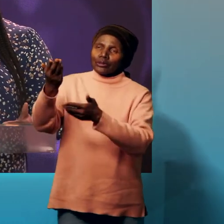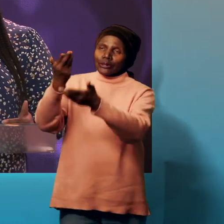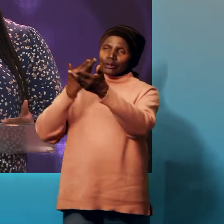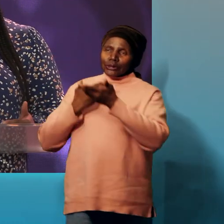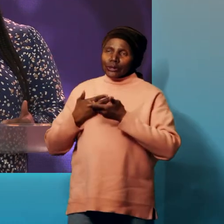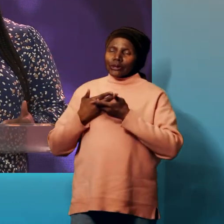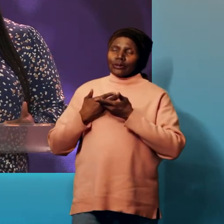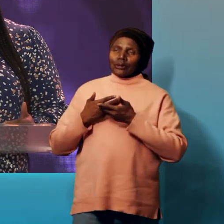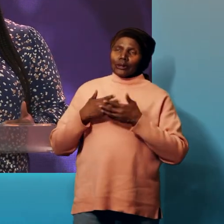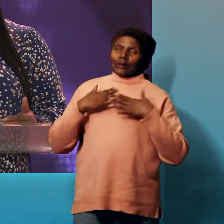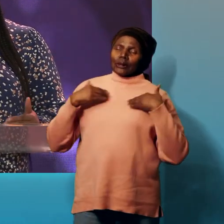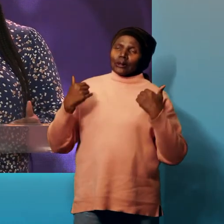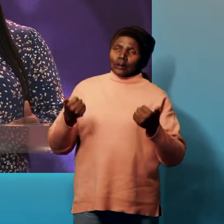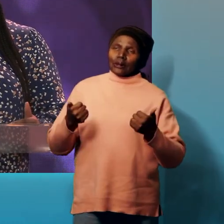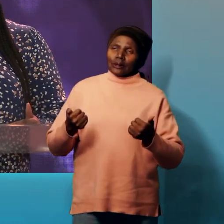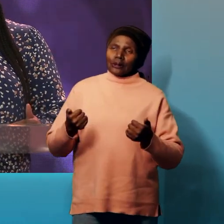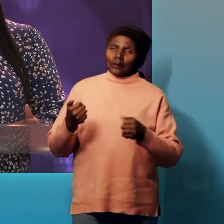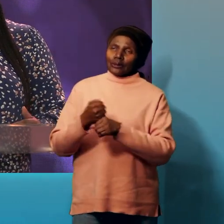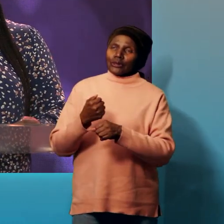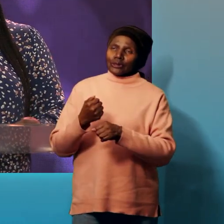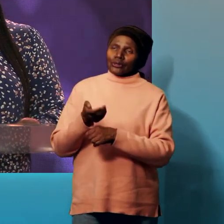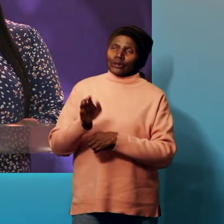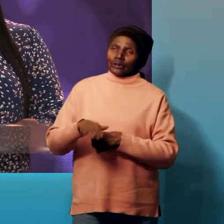will be restored by you.